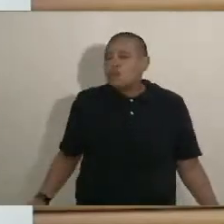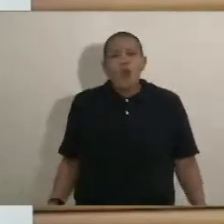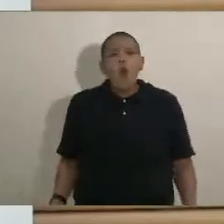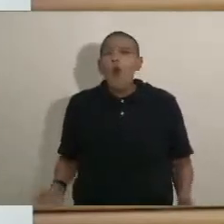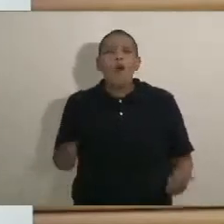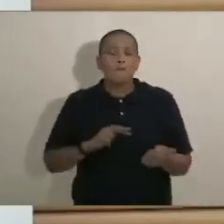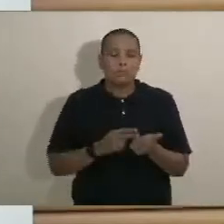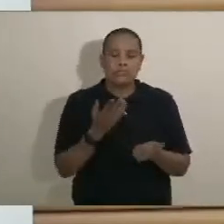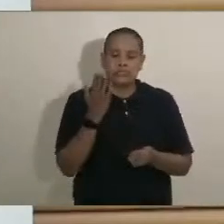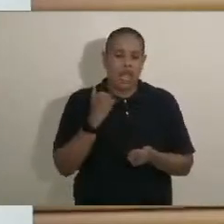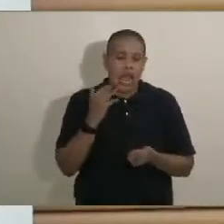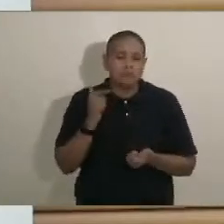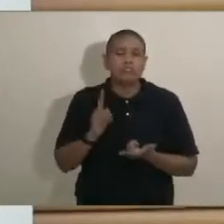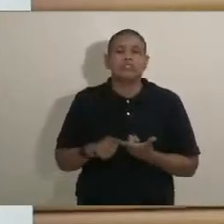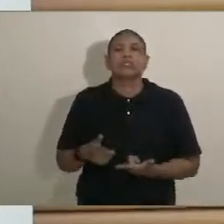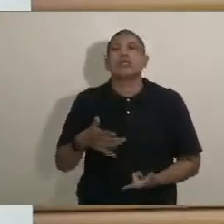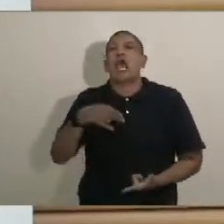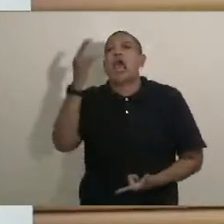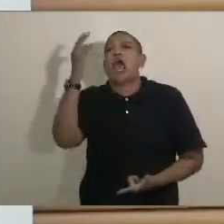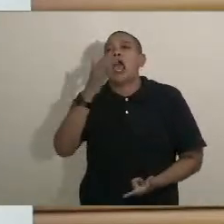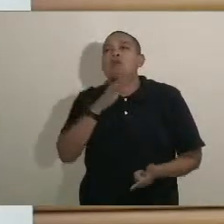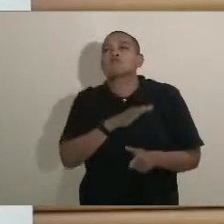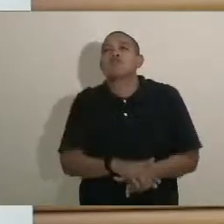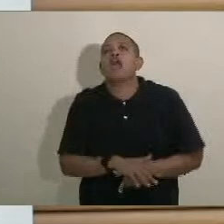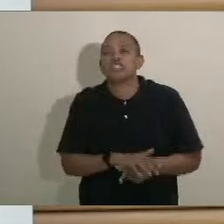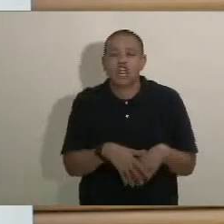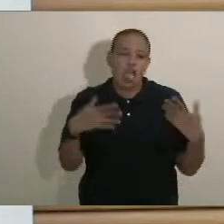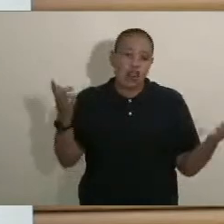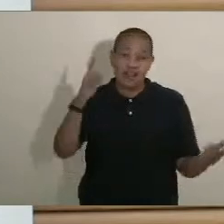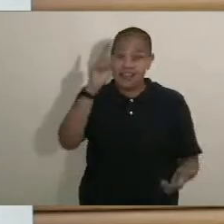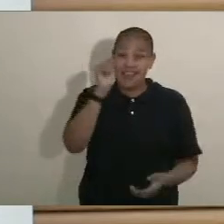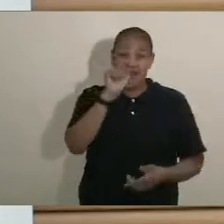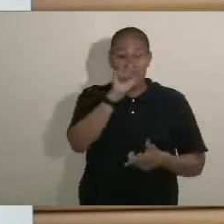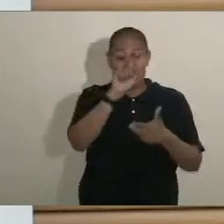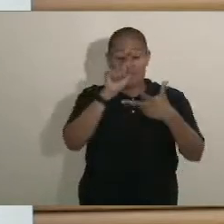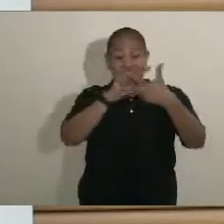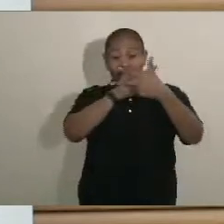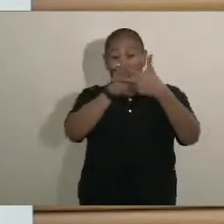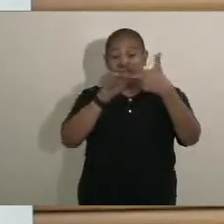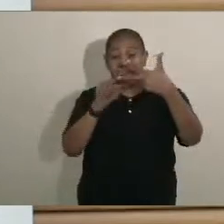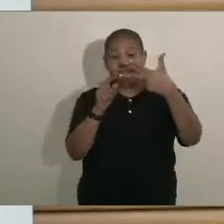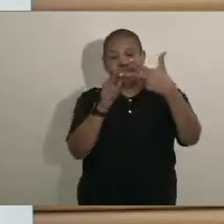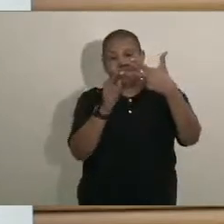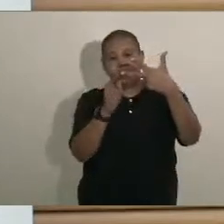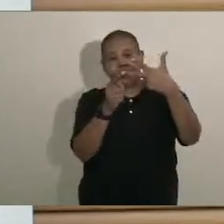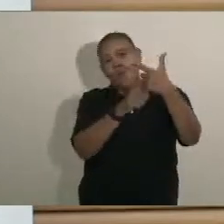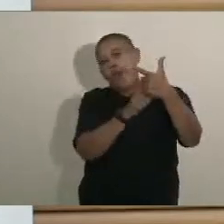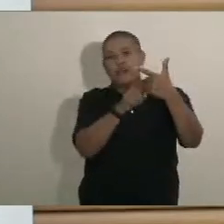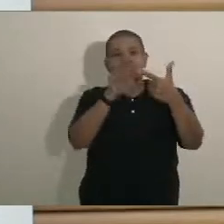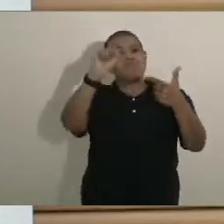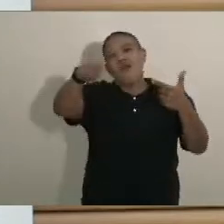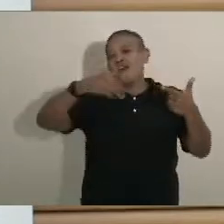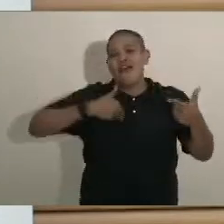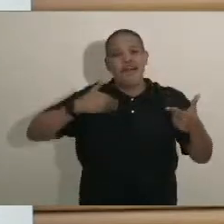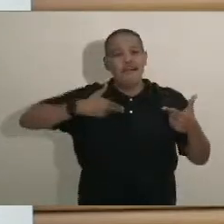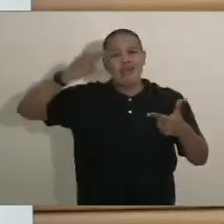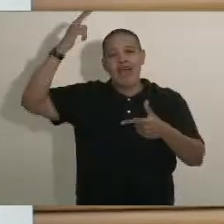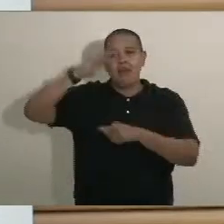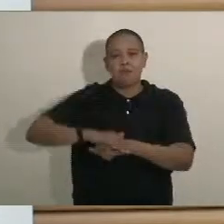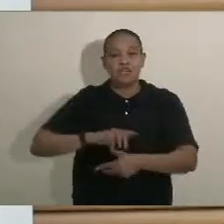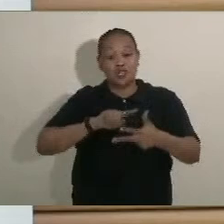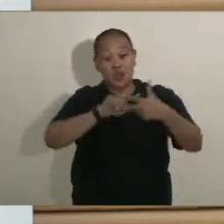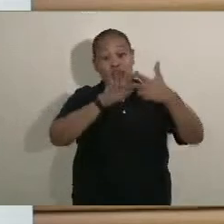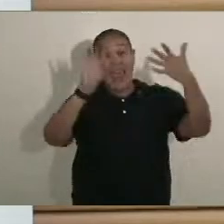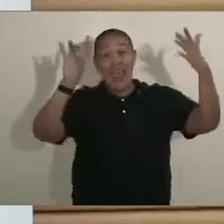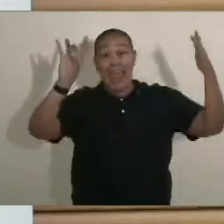of underlying conditions. 1 in 3 Jamaicans are hypertensive, the high blood pressure. 1 in 8 diabetic. 1 in